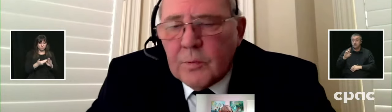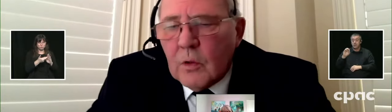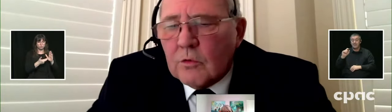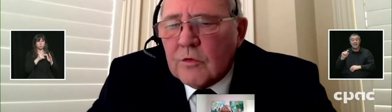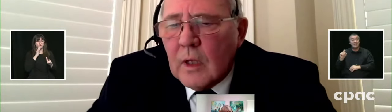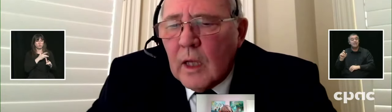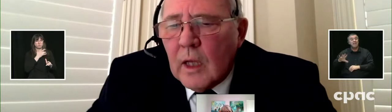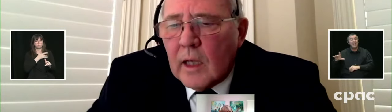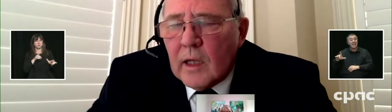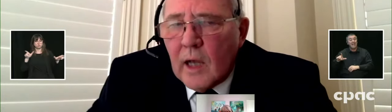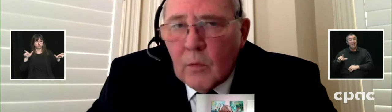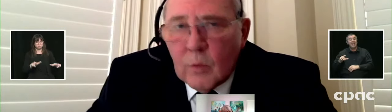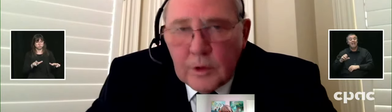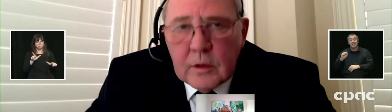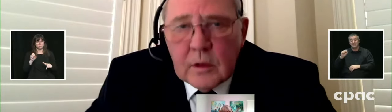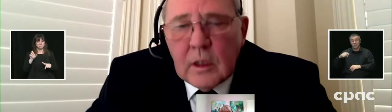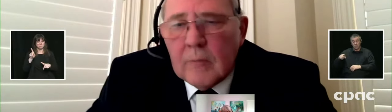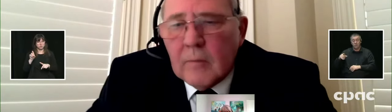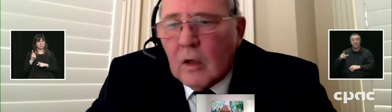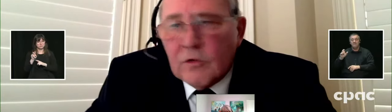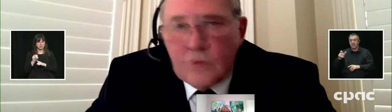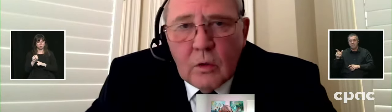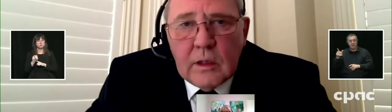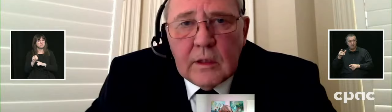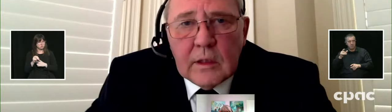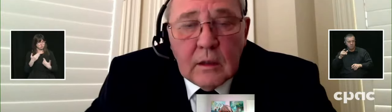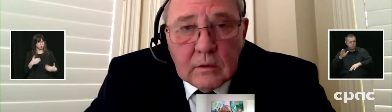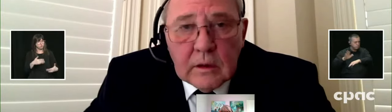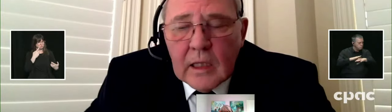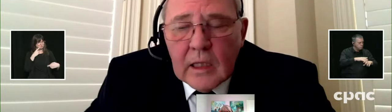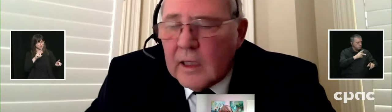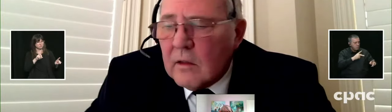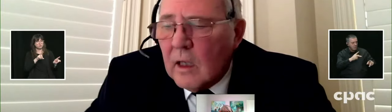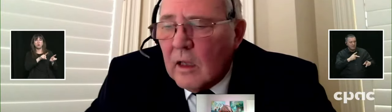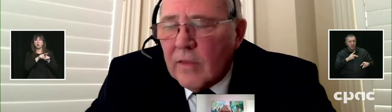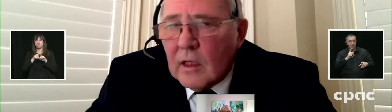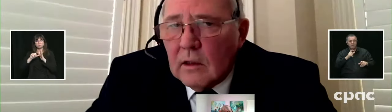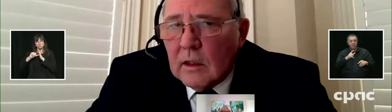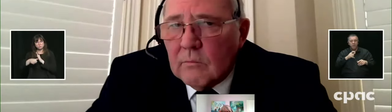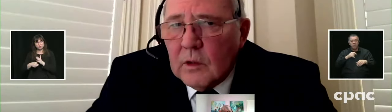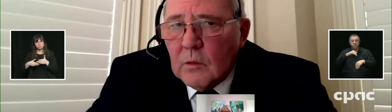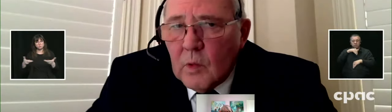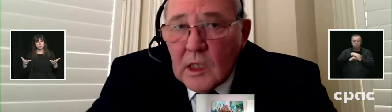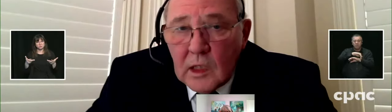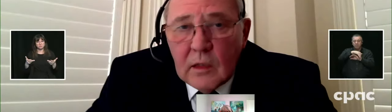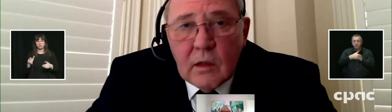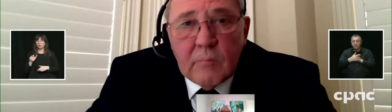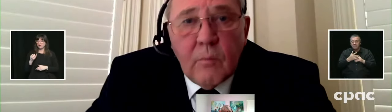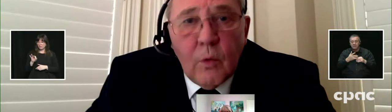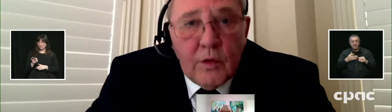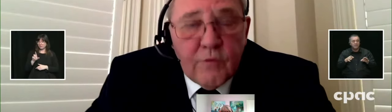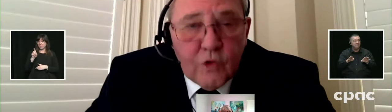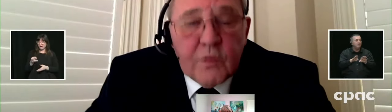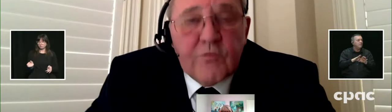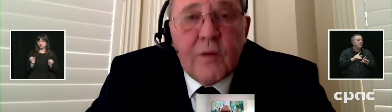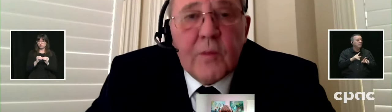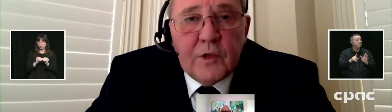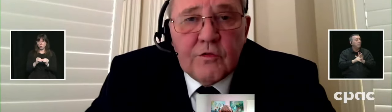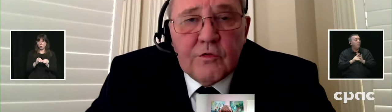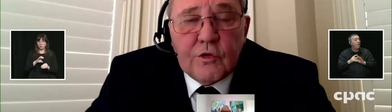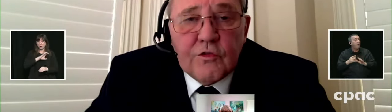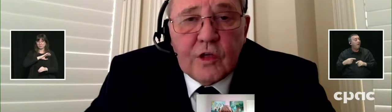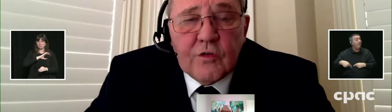imposed. And I would also highlight that we need more enforcement from the